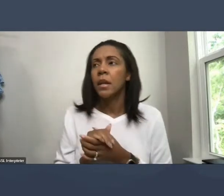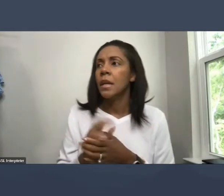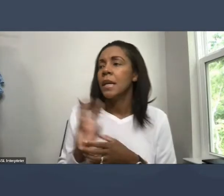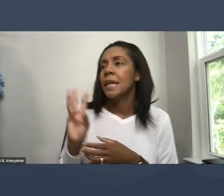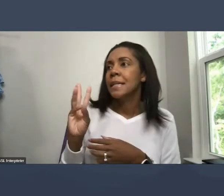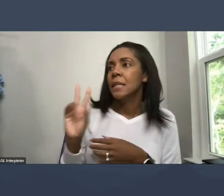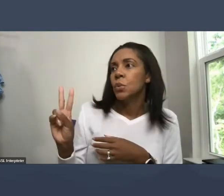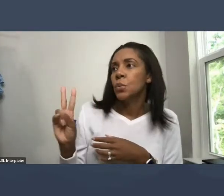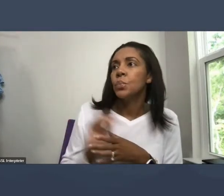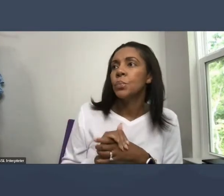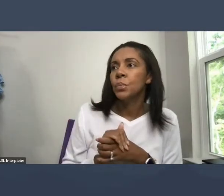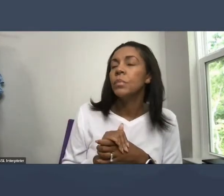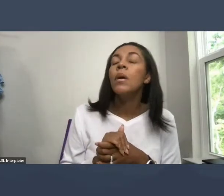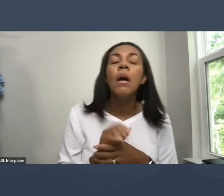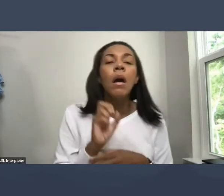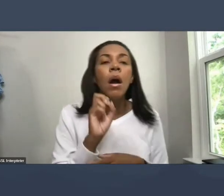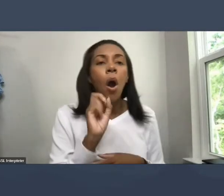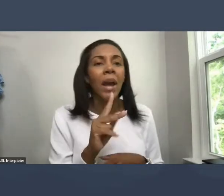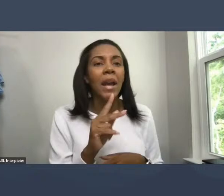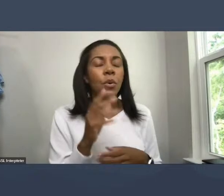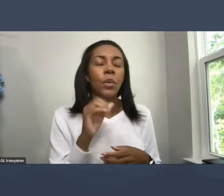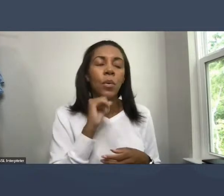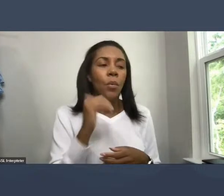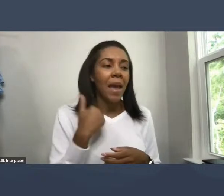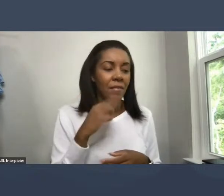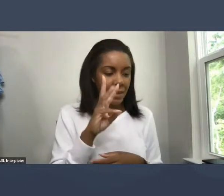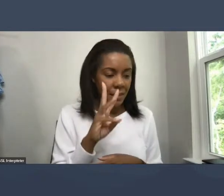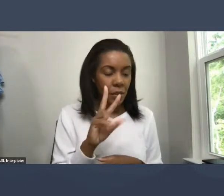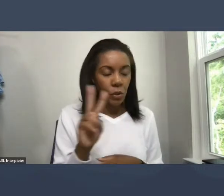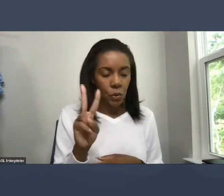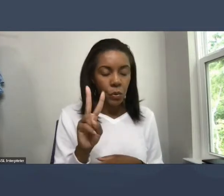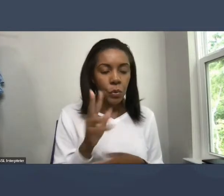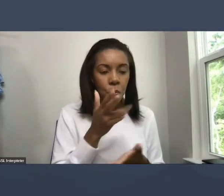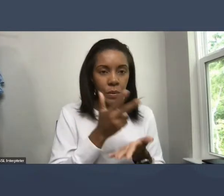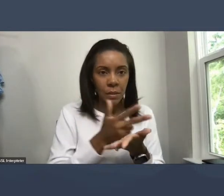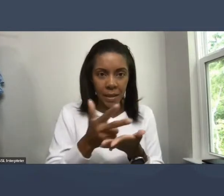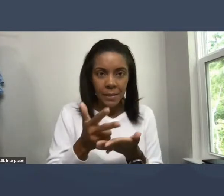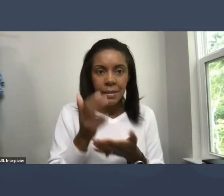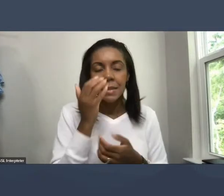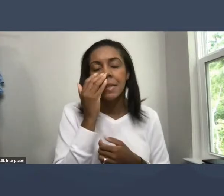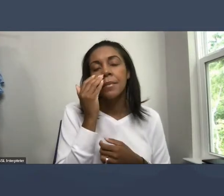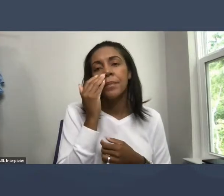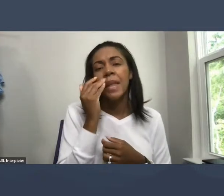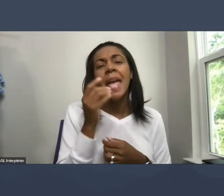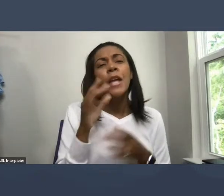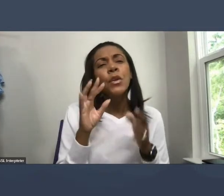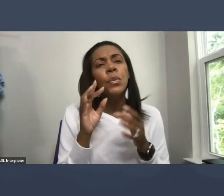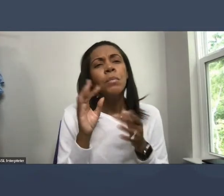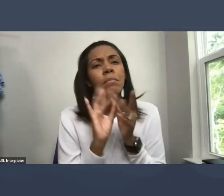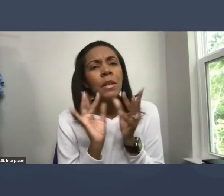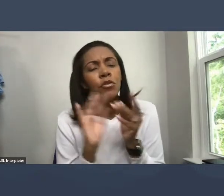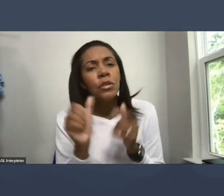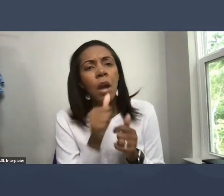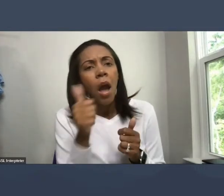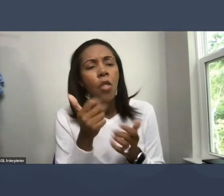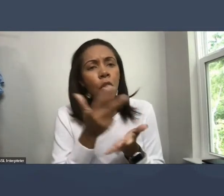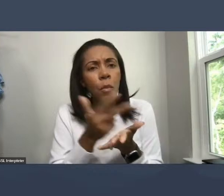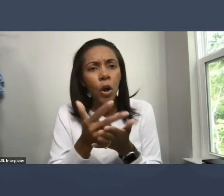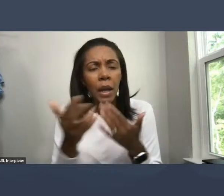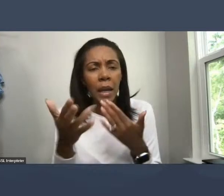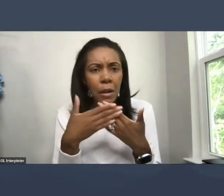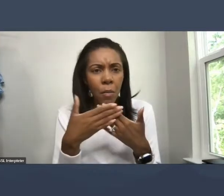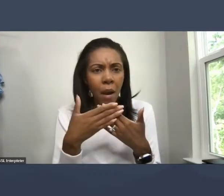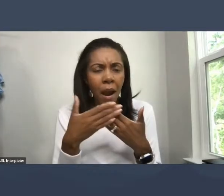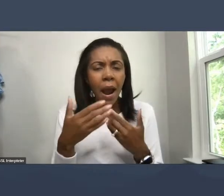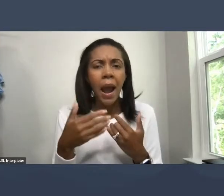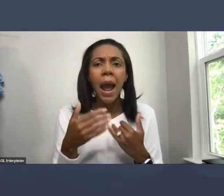62. Okay, so we're down 62 spaces. All right, and you mentioned other parking nearby, because I noticed